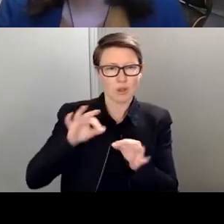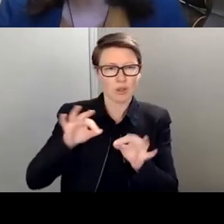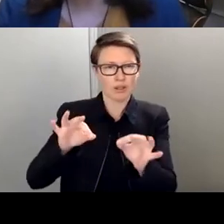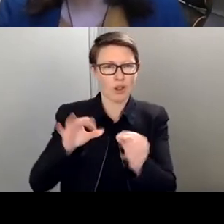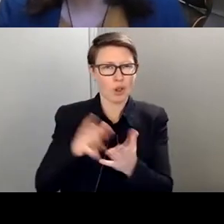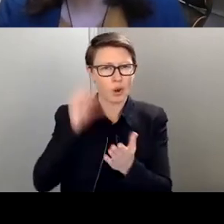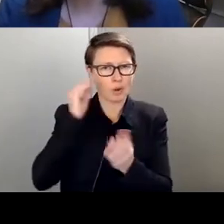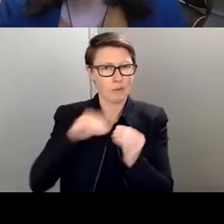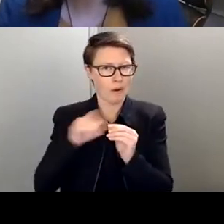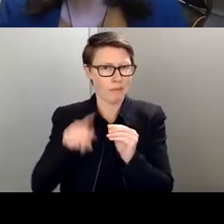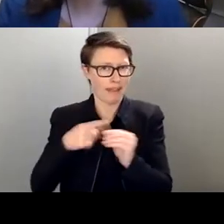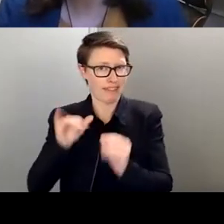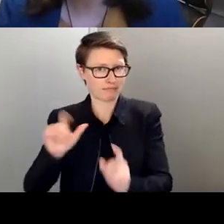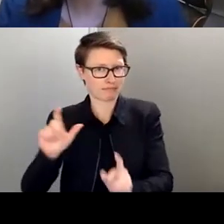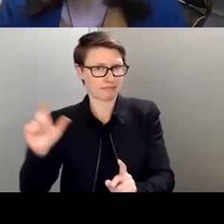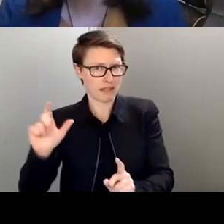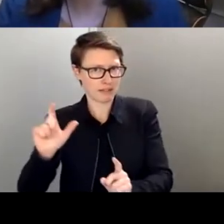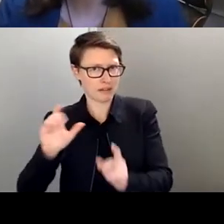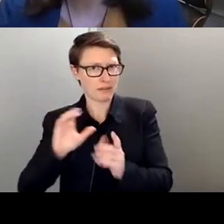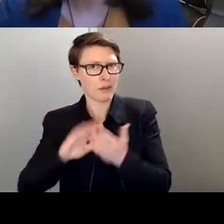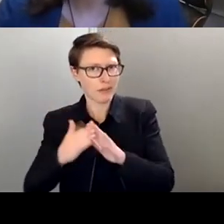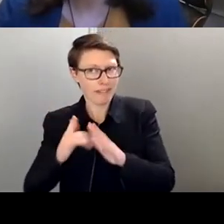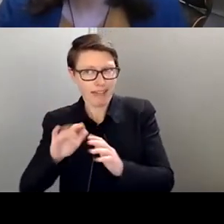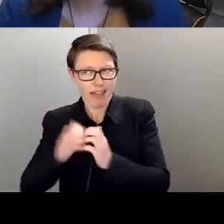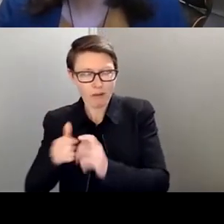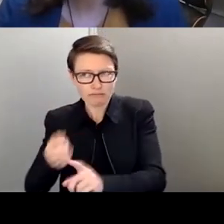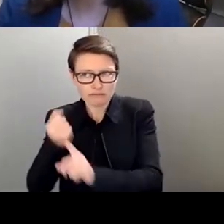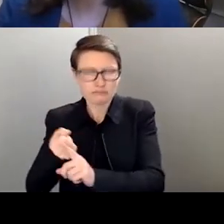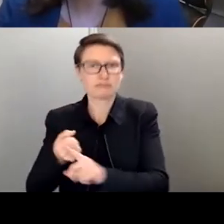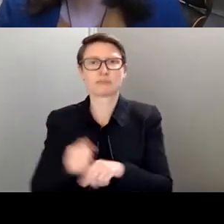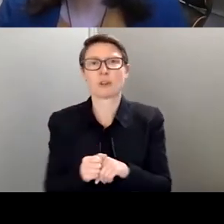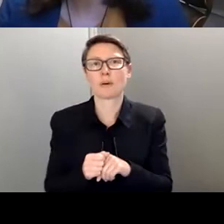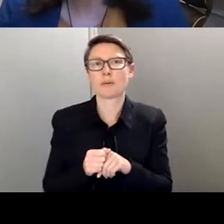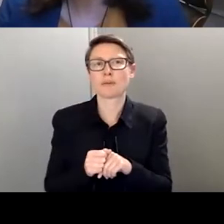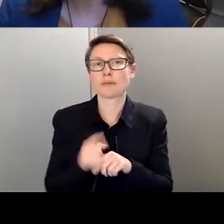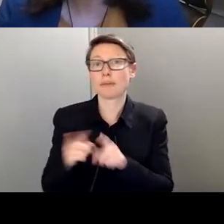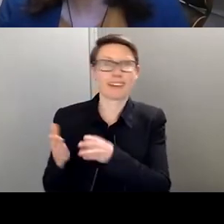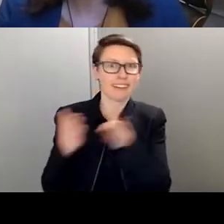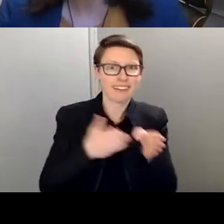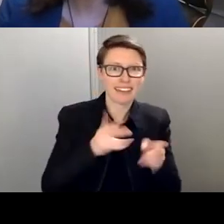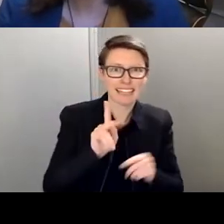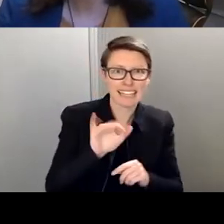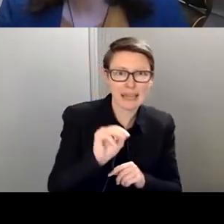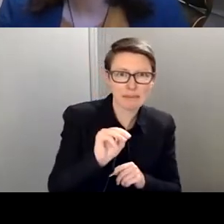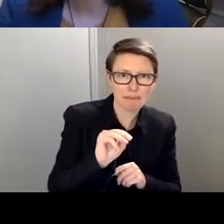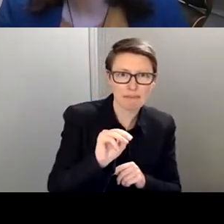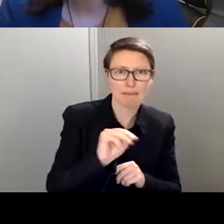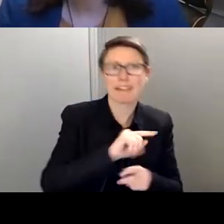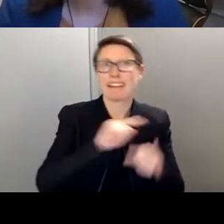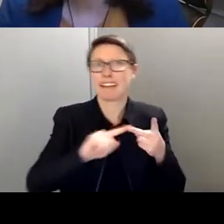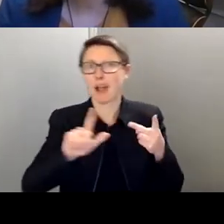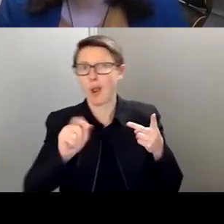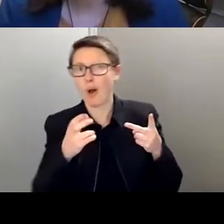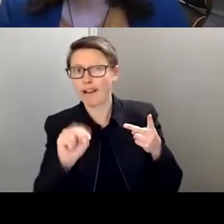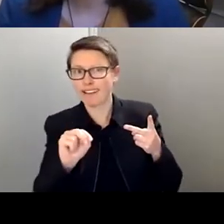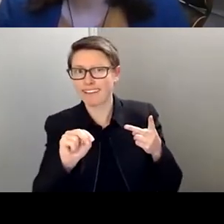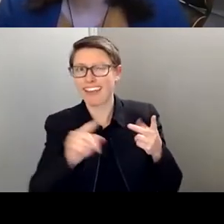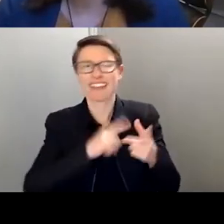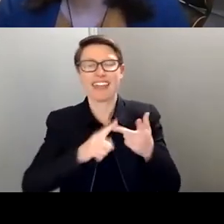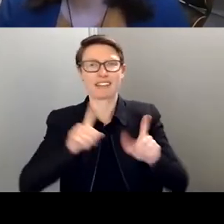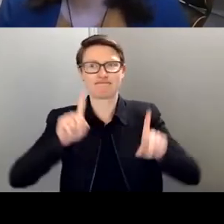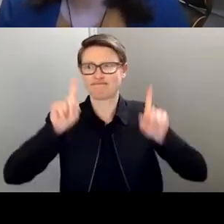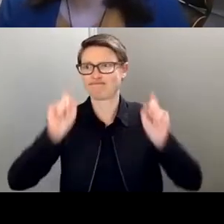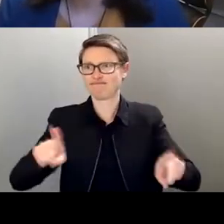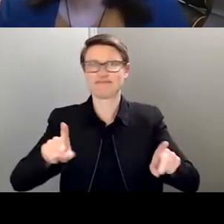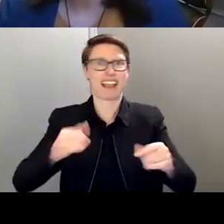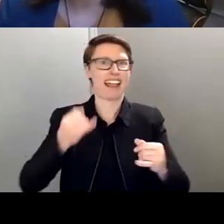So we're going to go to Kim and then Lauren. And then I'm going to give you guys my last question for everyone. It's a lightning round, the last